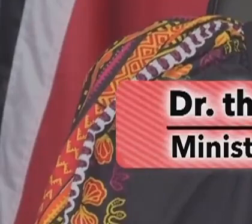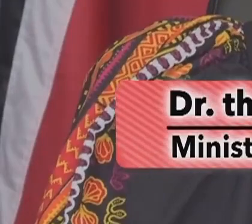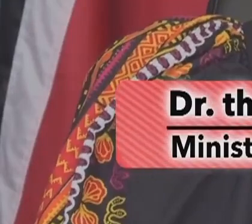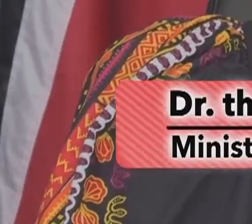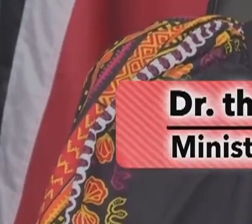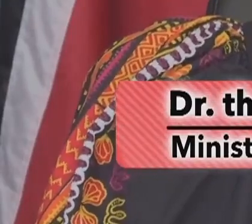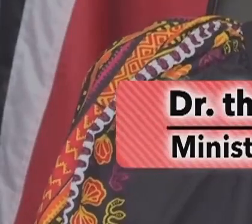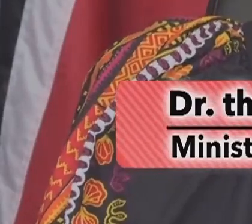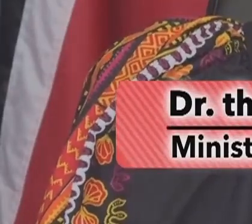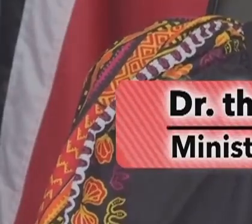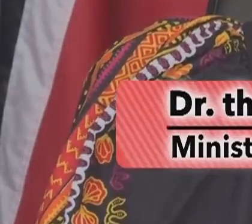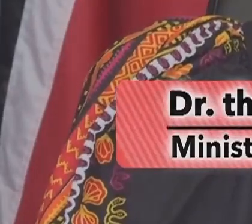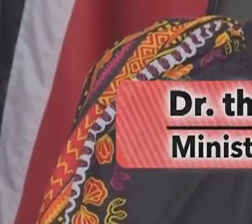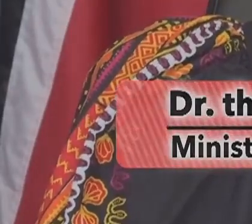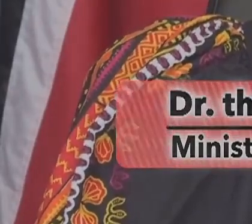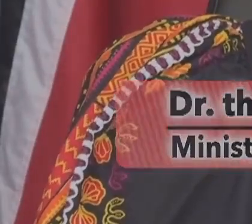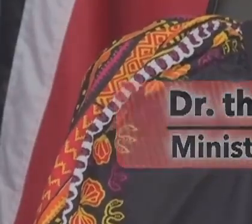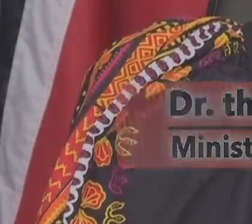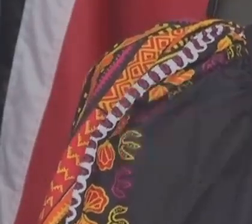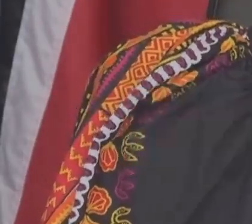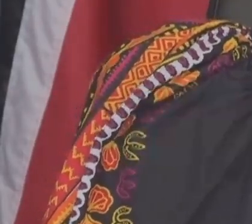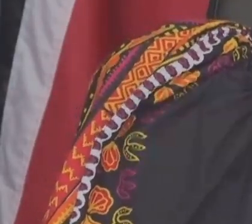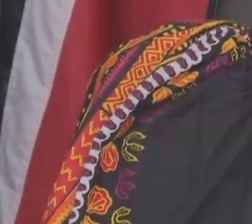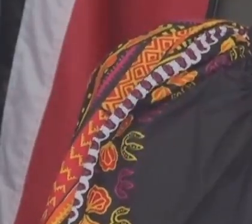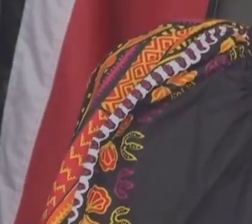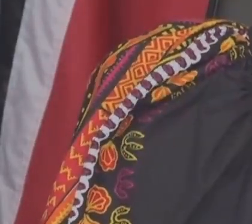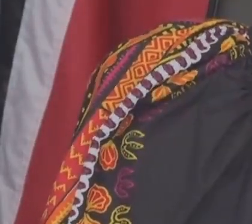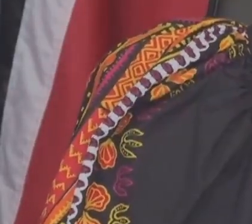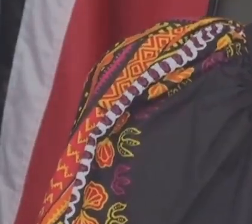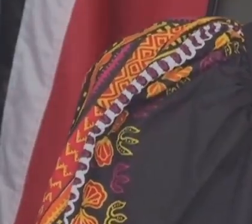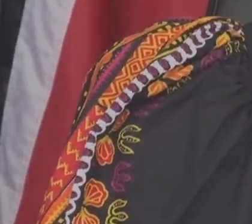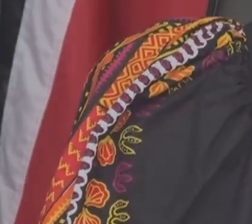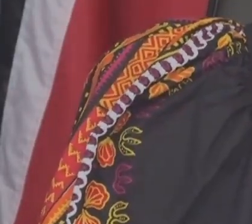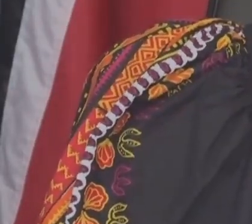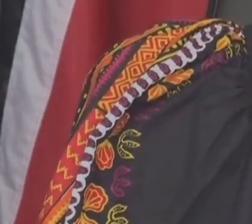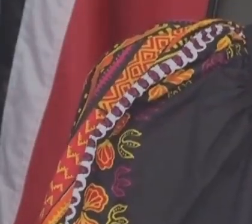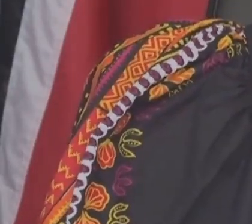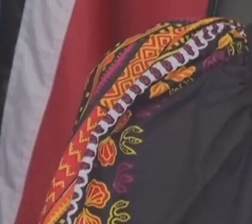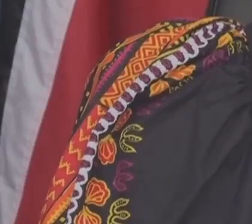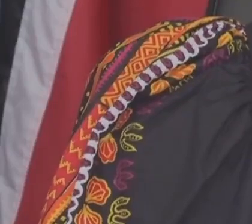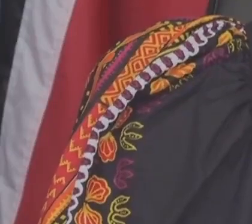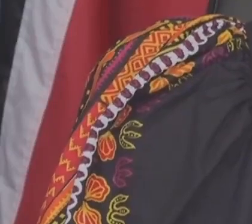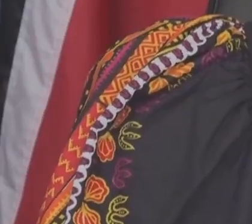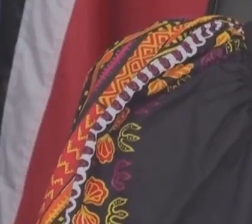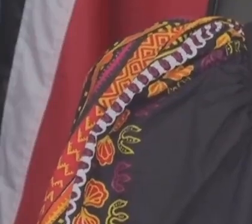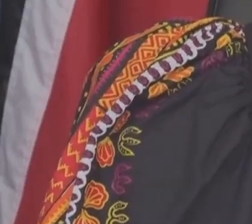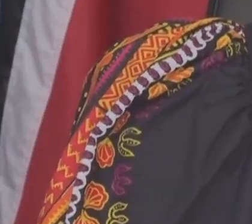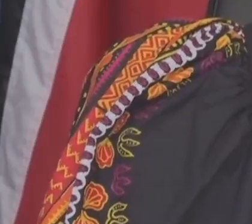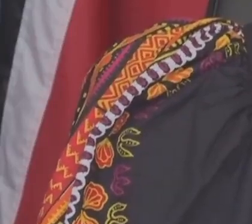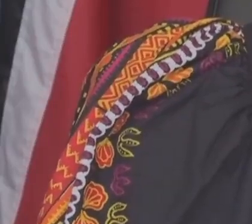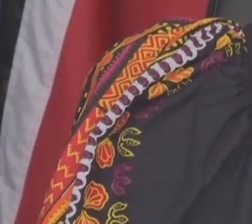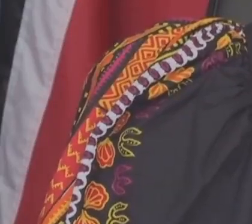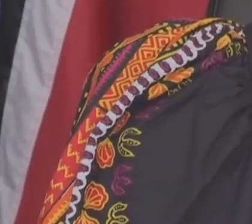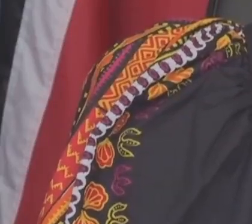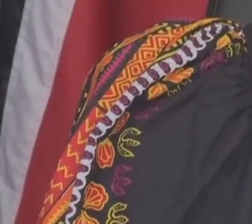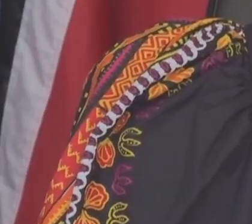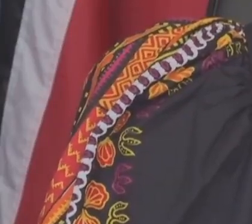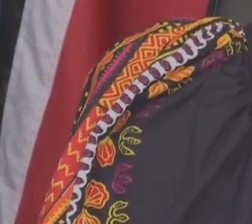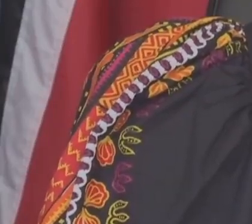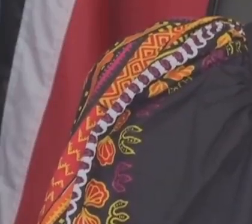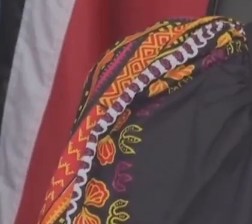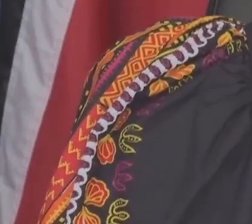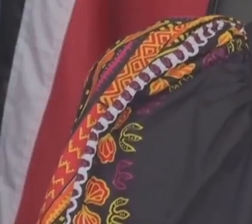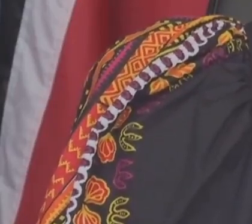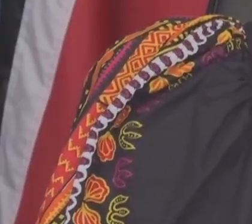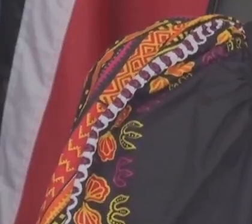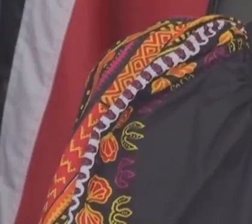still children that needed their personal device. And so the last count that we did in February of 2021 indicated 35,000